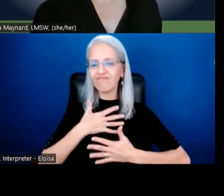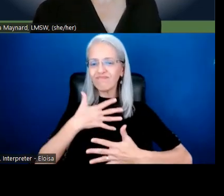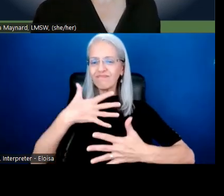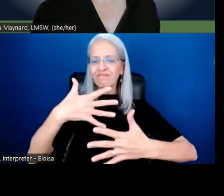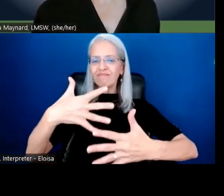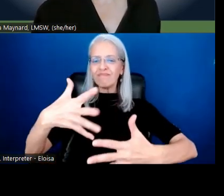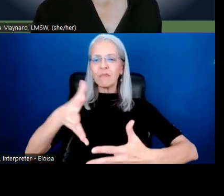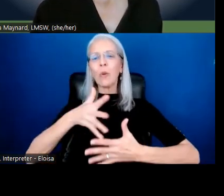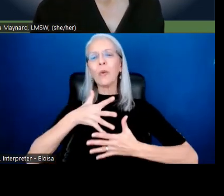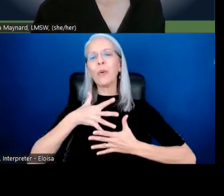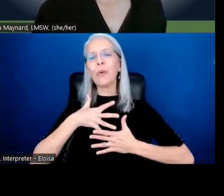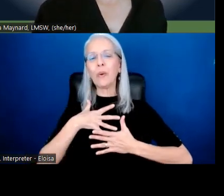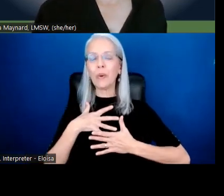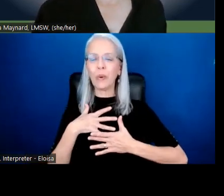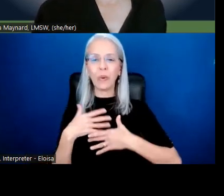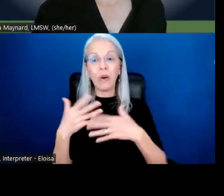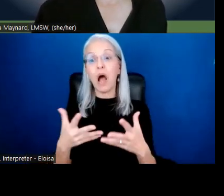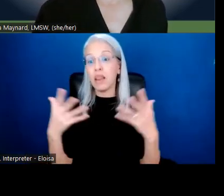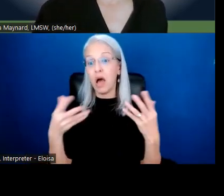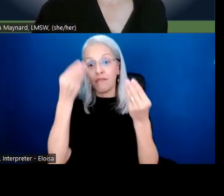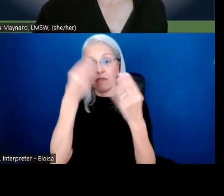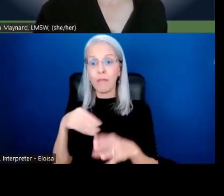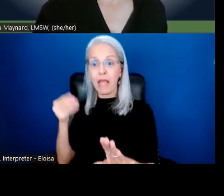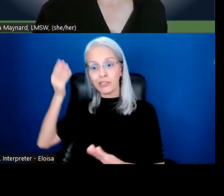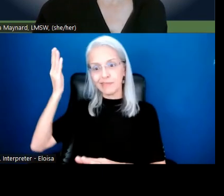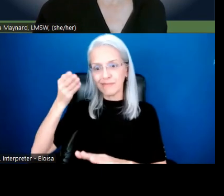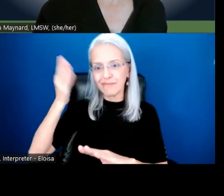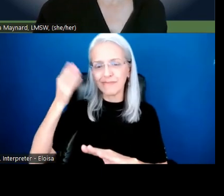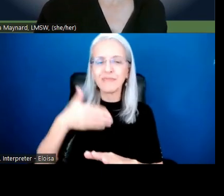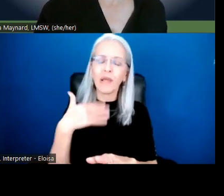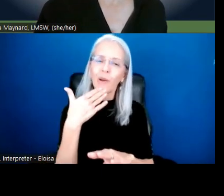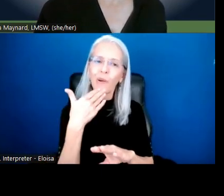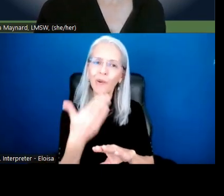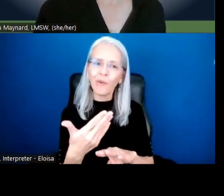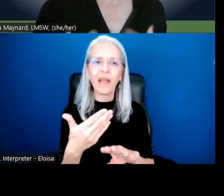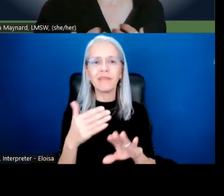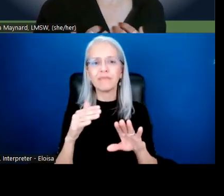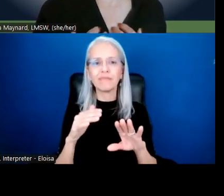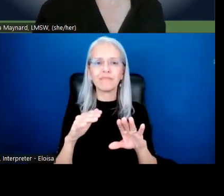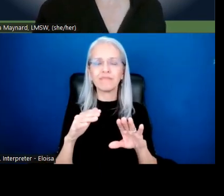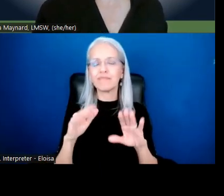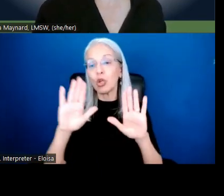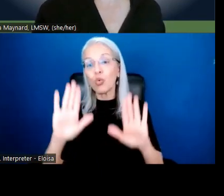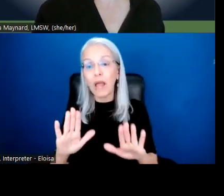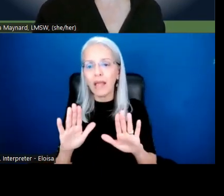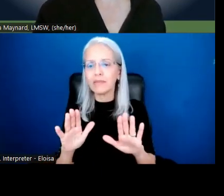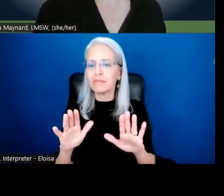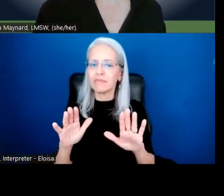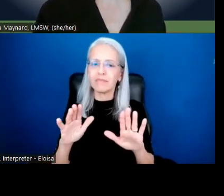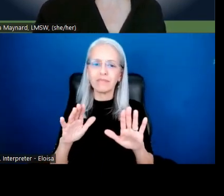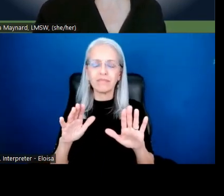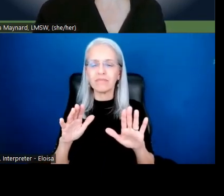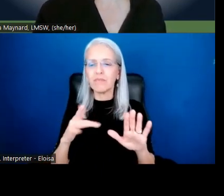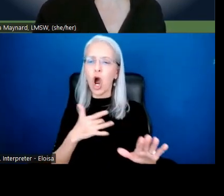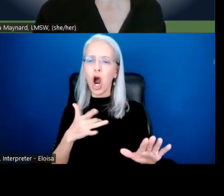of information here. There's a lot of really great and very heartfelt sharing, and we really,